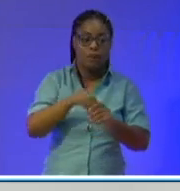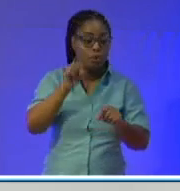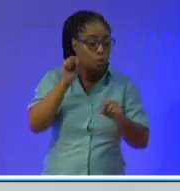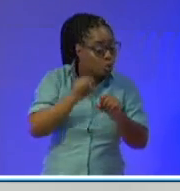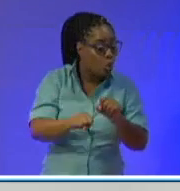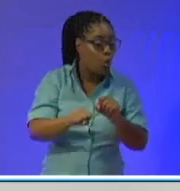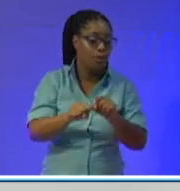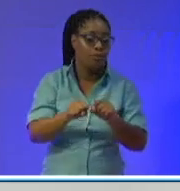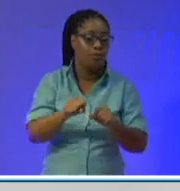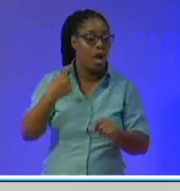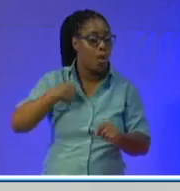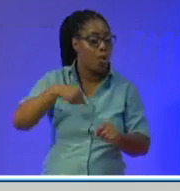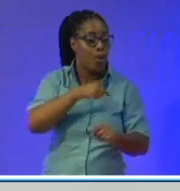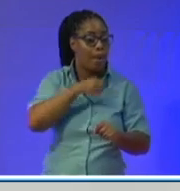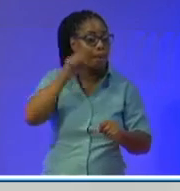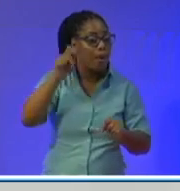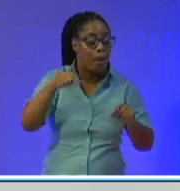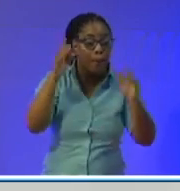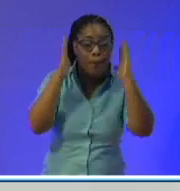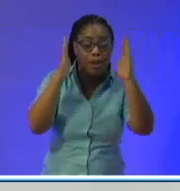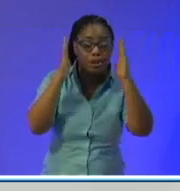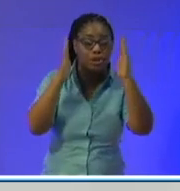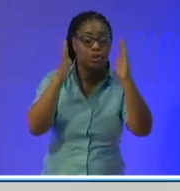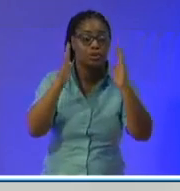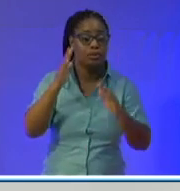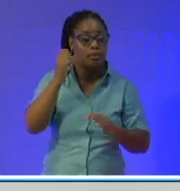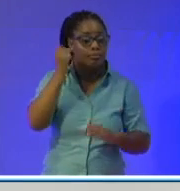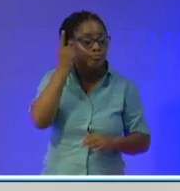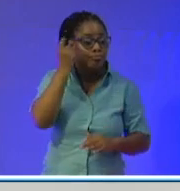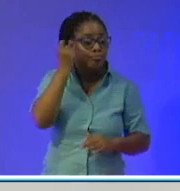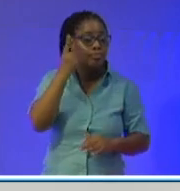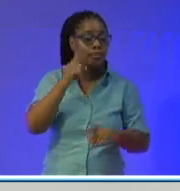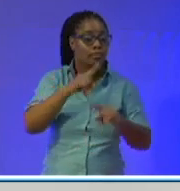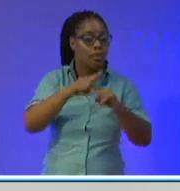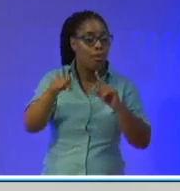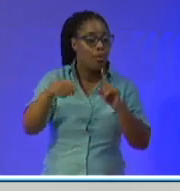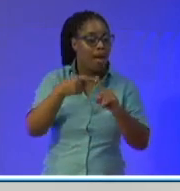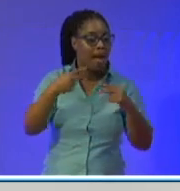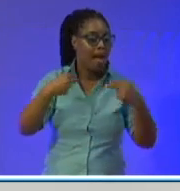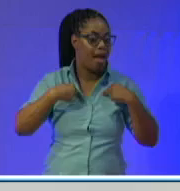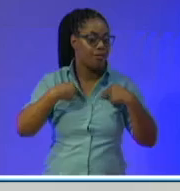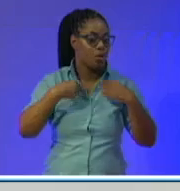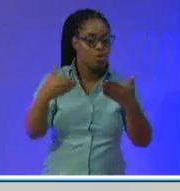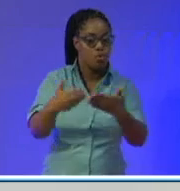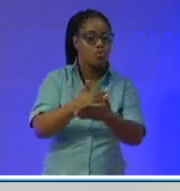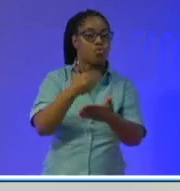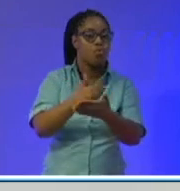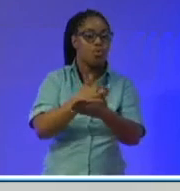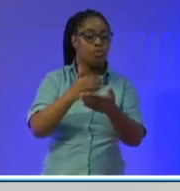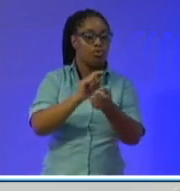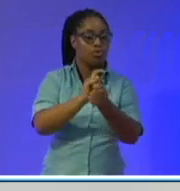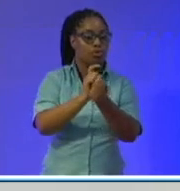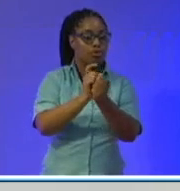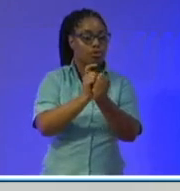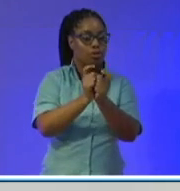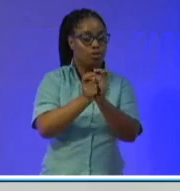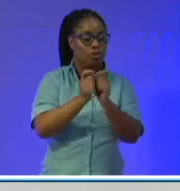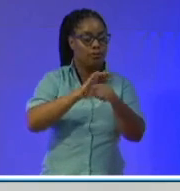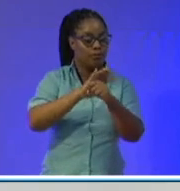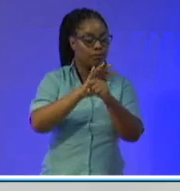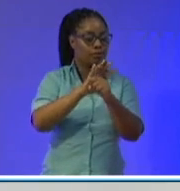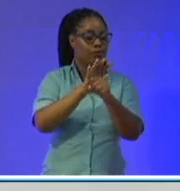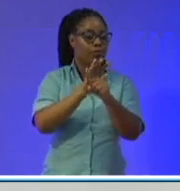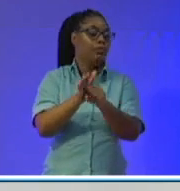gets introduced, there is the possibility of another surge. So that's what we've been seeing globally, new variant introduced, surge in